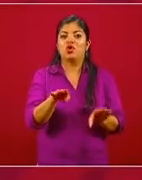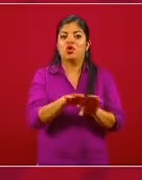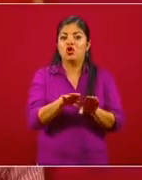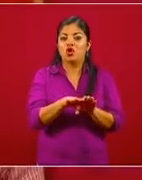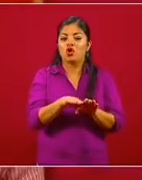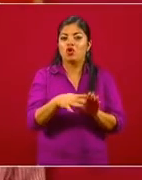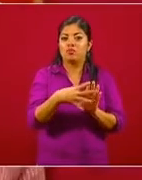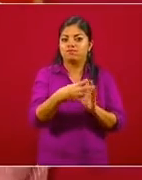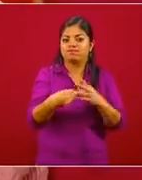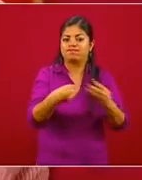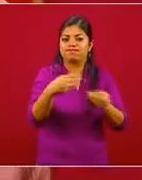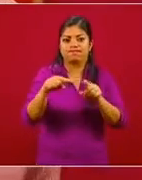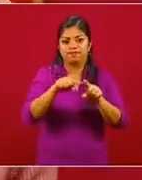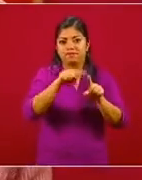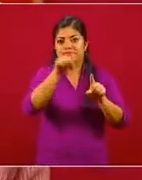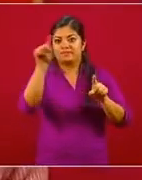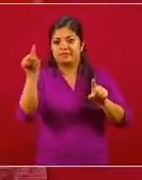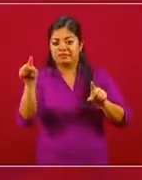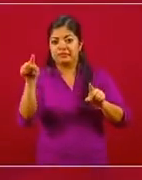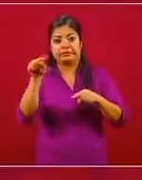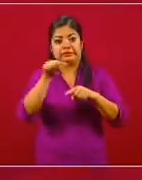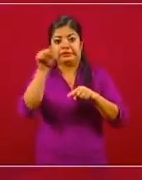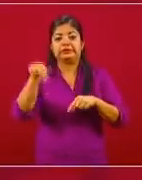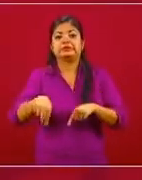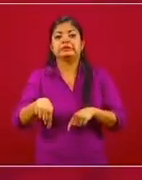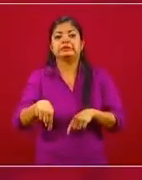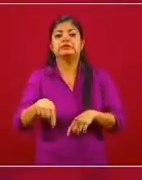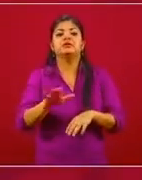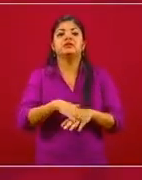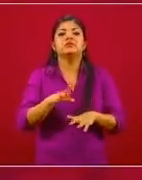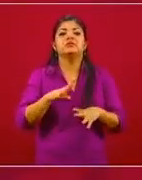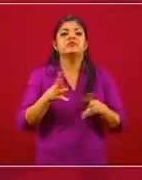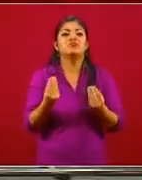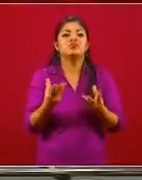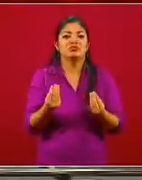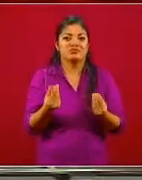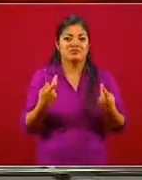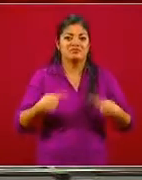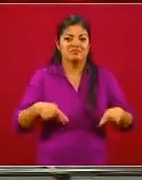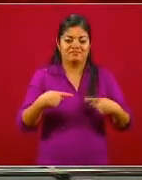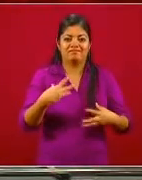and May 15, May 18 for the peak of hospitalizations.